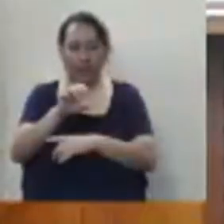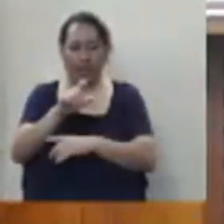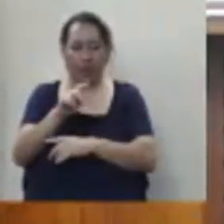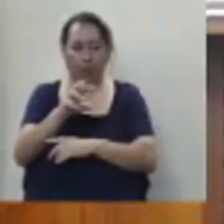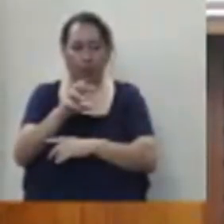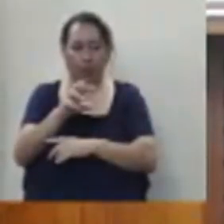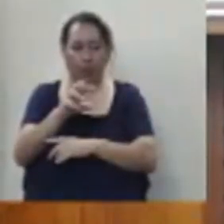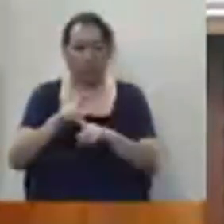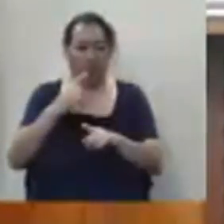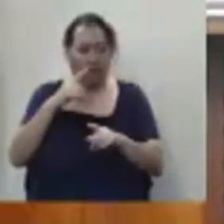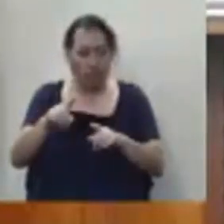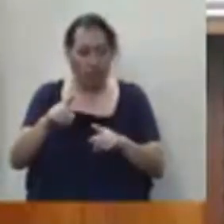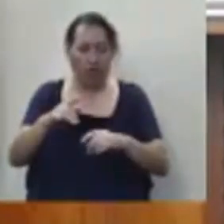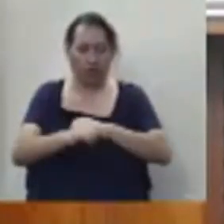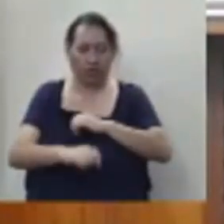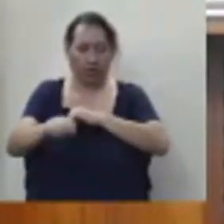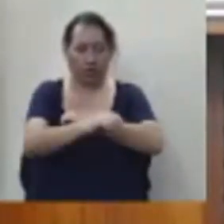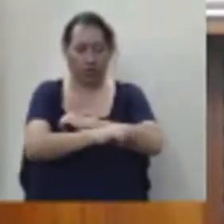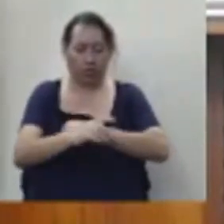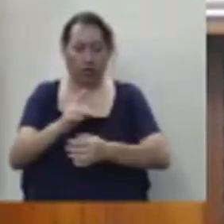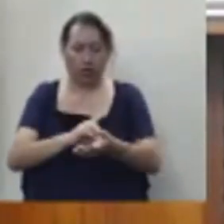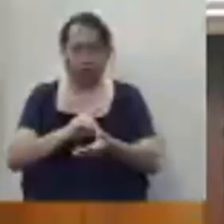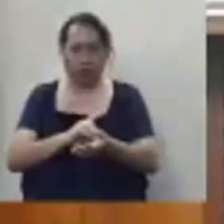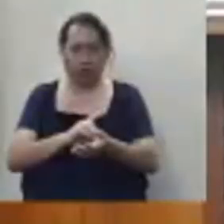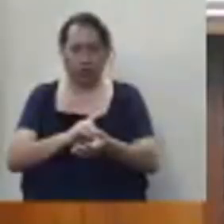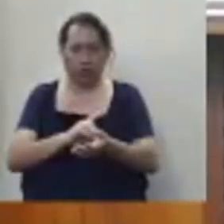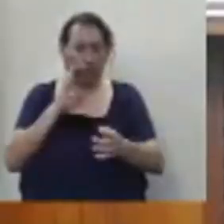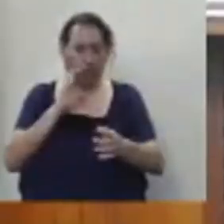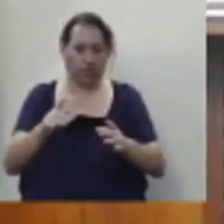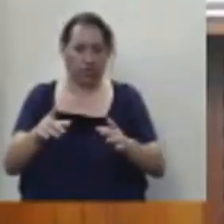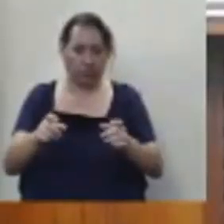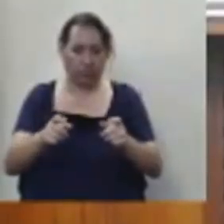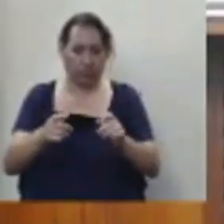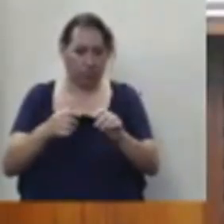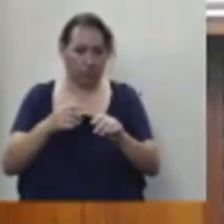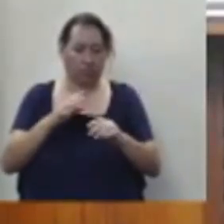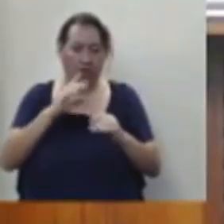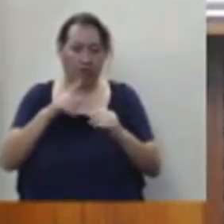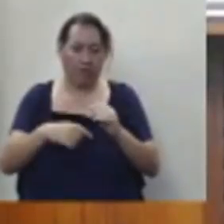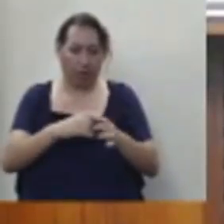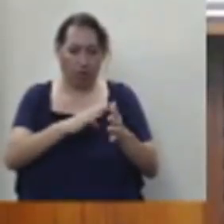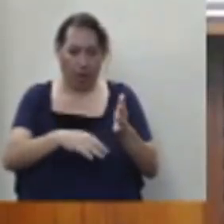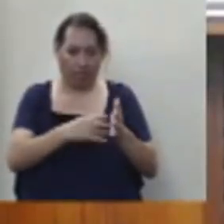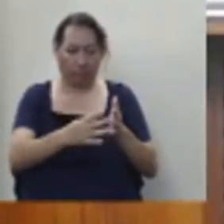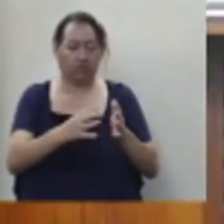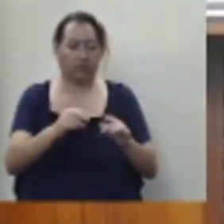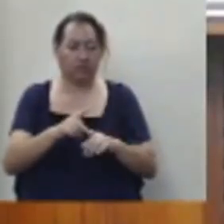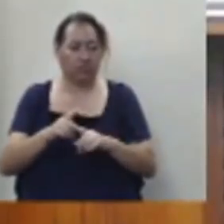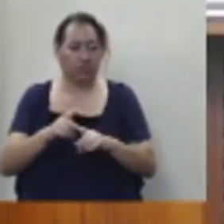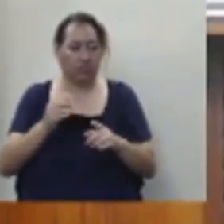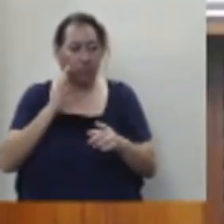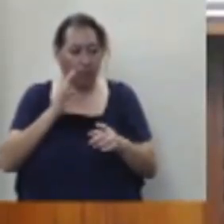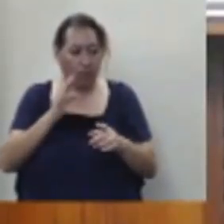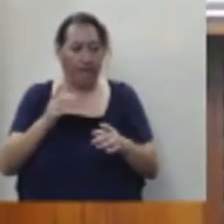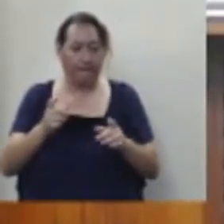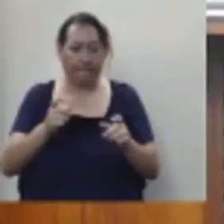and Territorial Epidemiologist, Applied Epidemiology Fellow, and Sergeant Fernando Esteves, Medical Operations